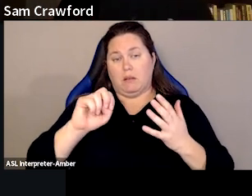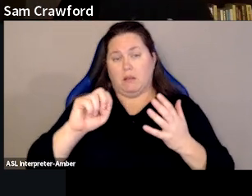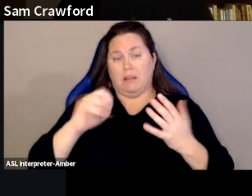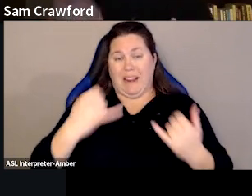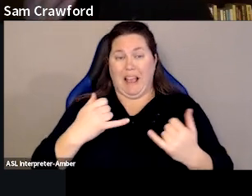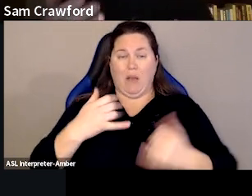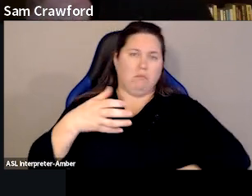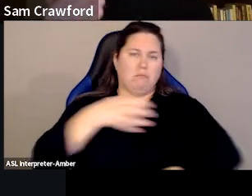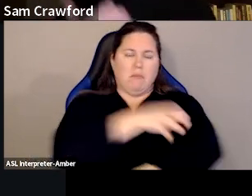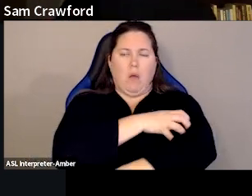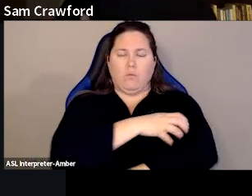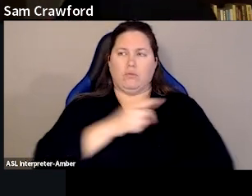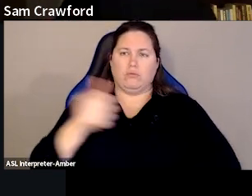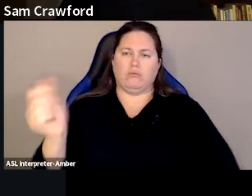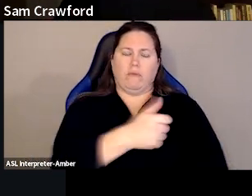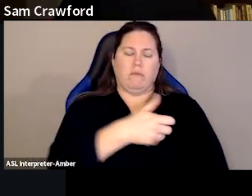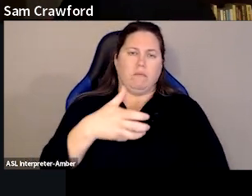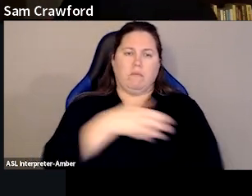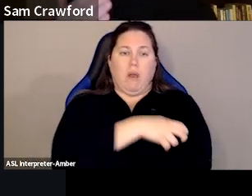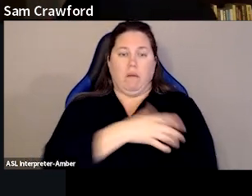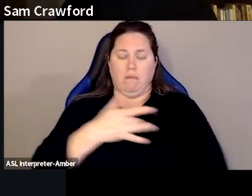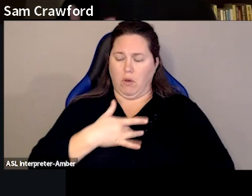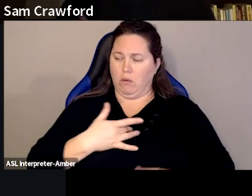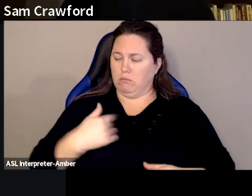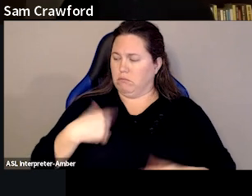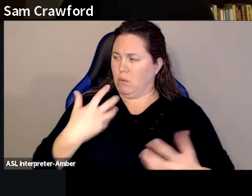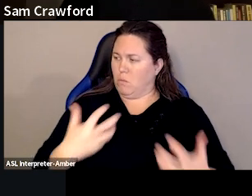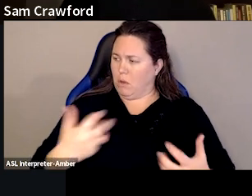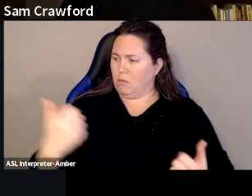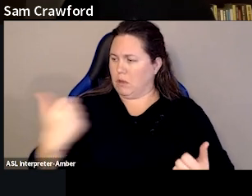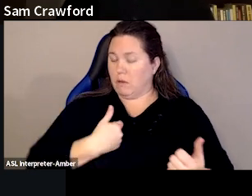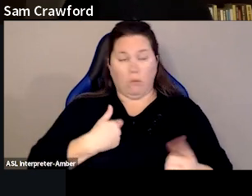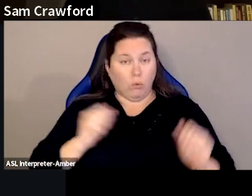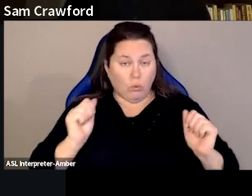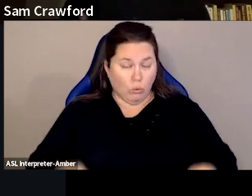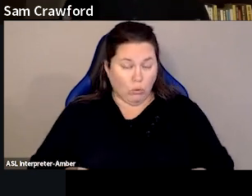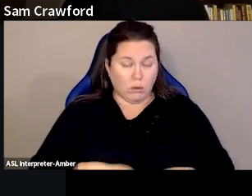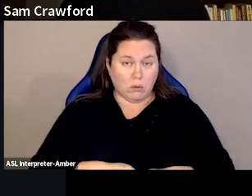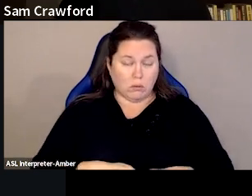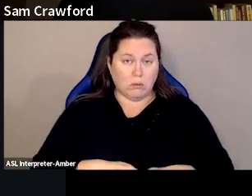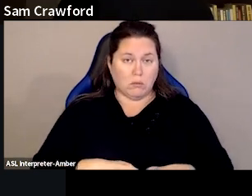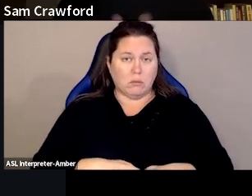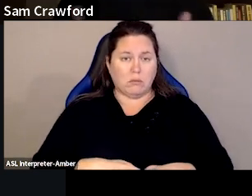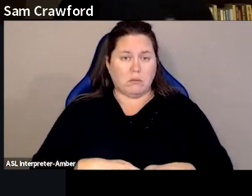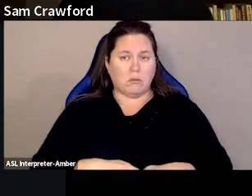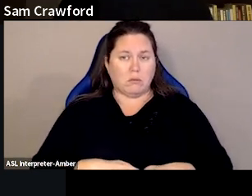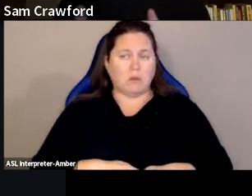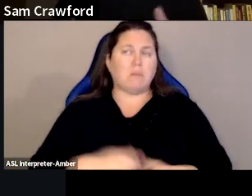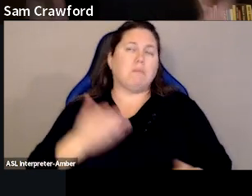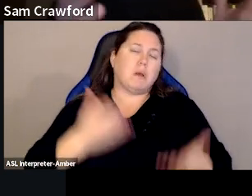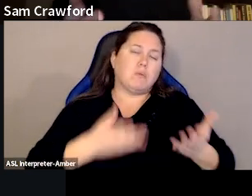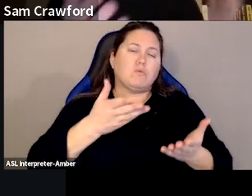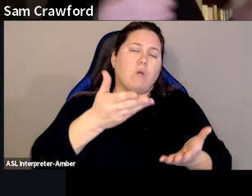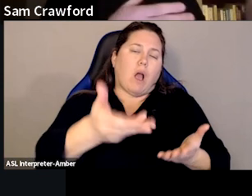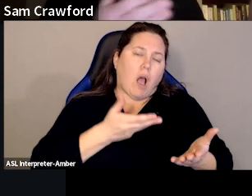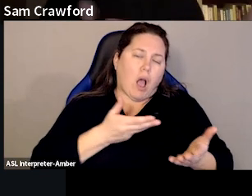hands. If you wanted to do it yourself, you genuinely could. Whilst it probably won't be as good as if you were to hire a developer, just